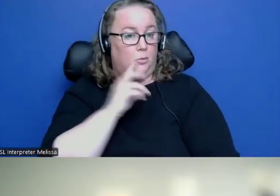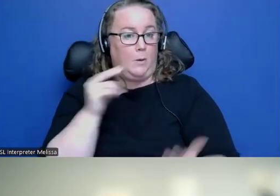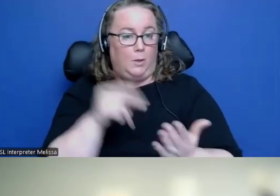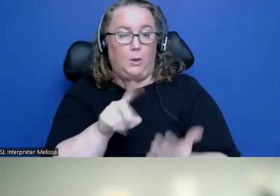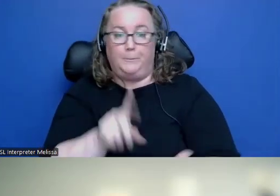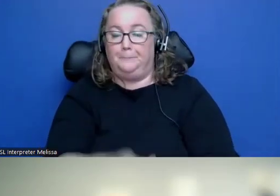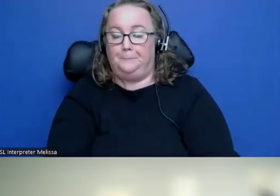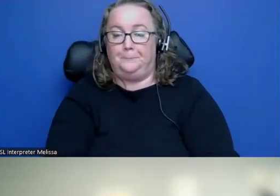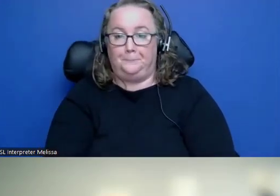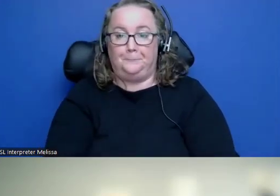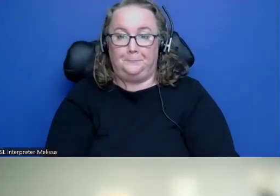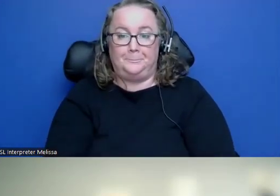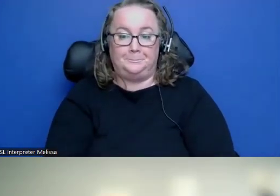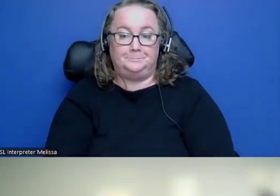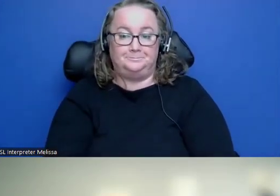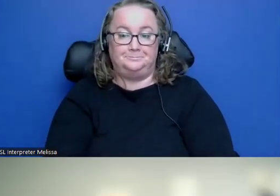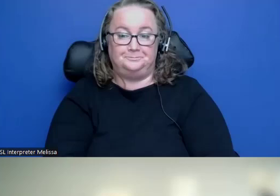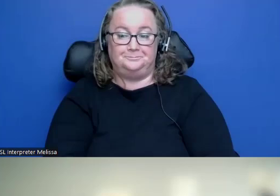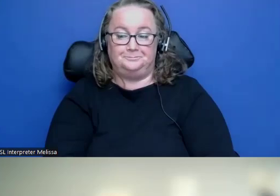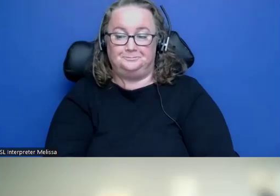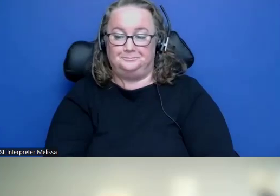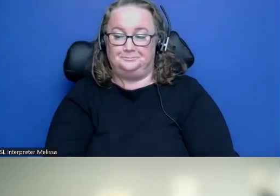these.